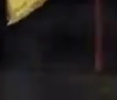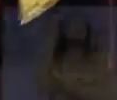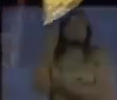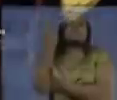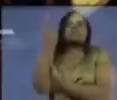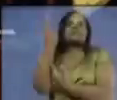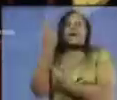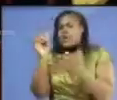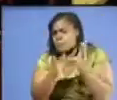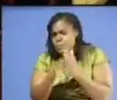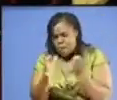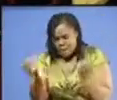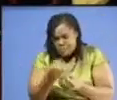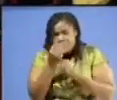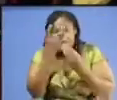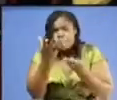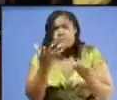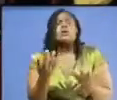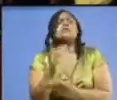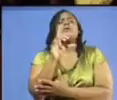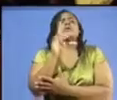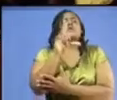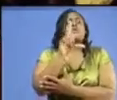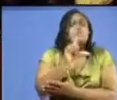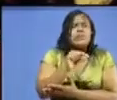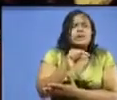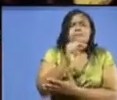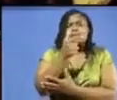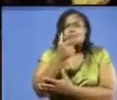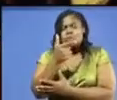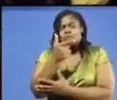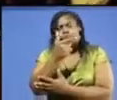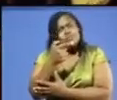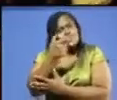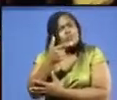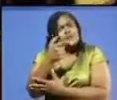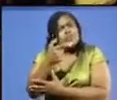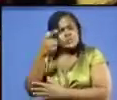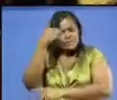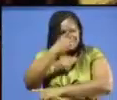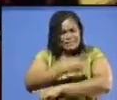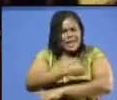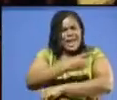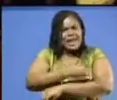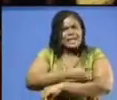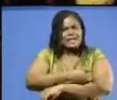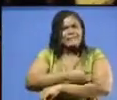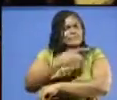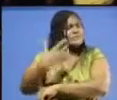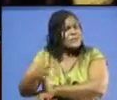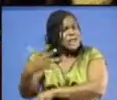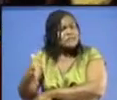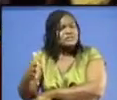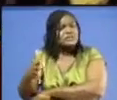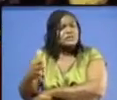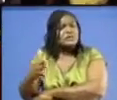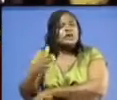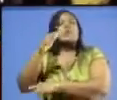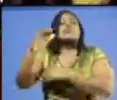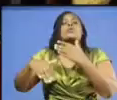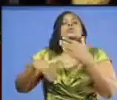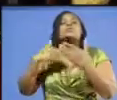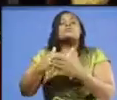the Bible said, 21 days after was when